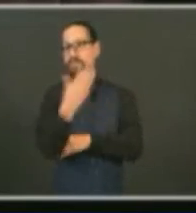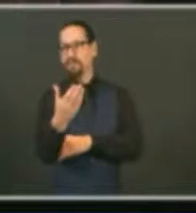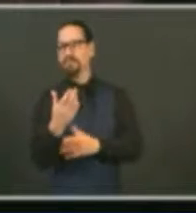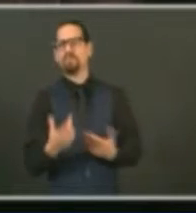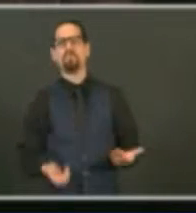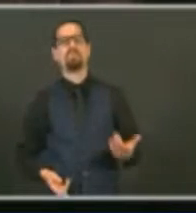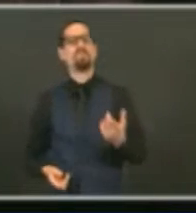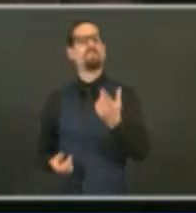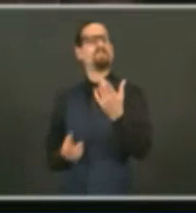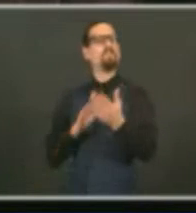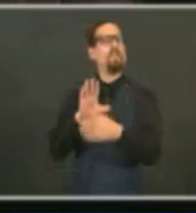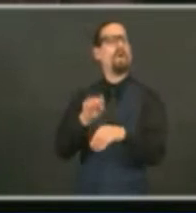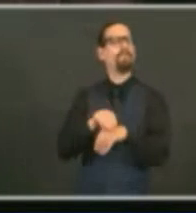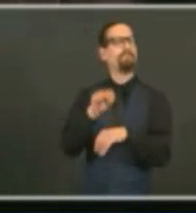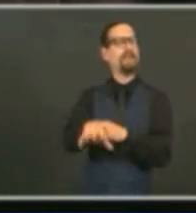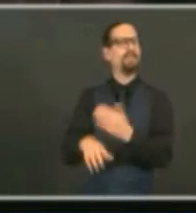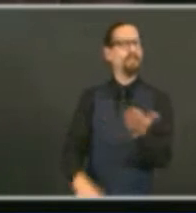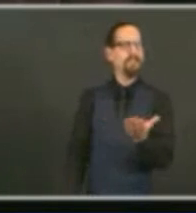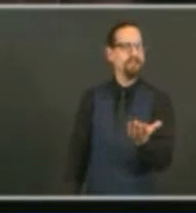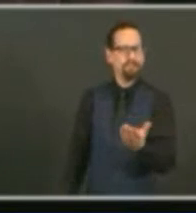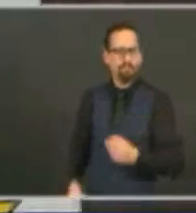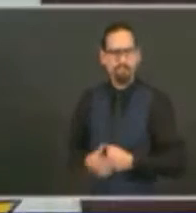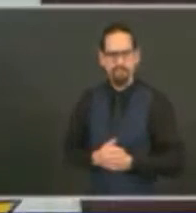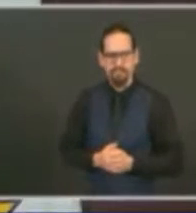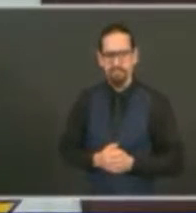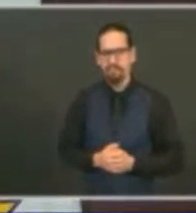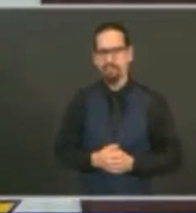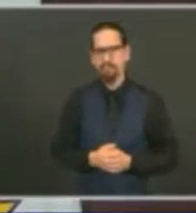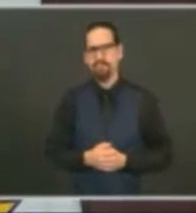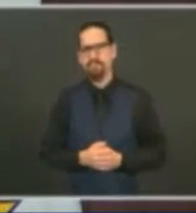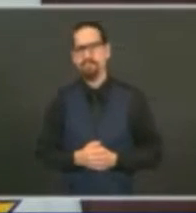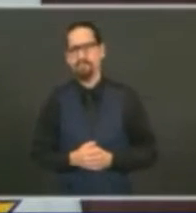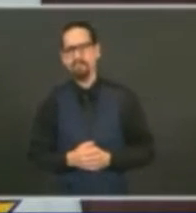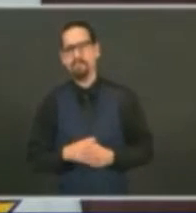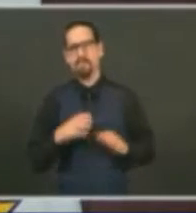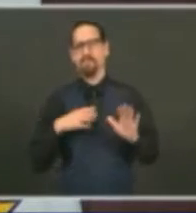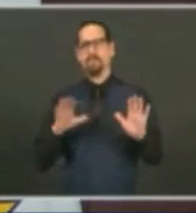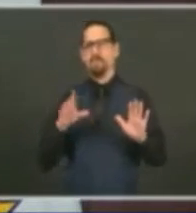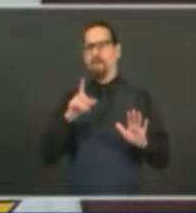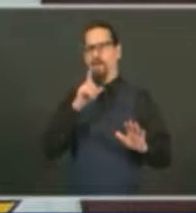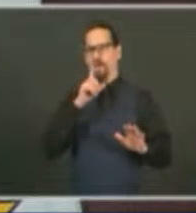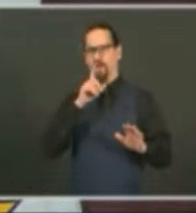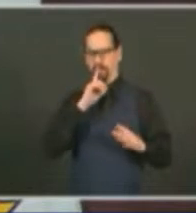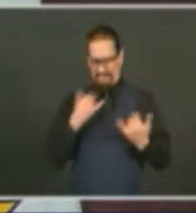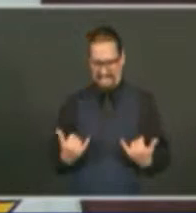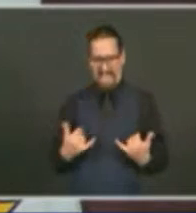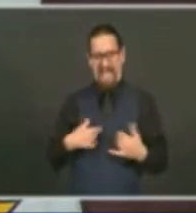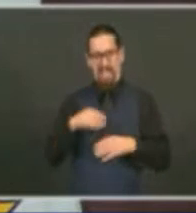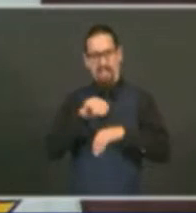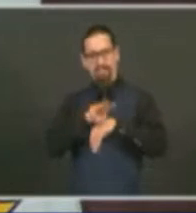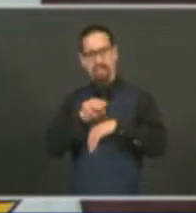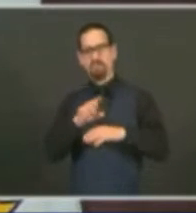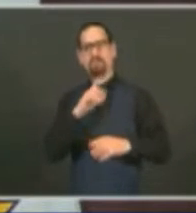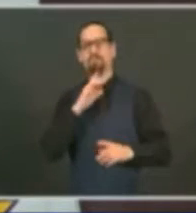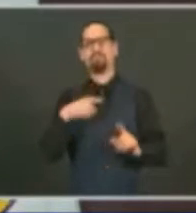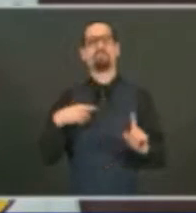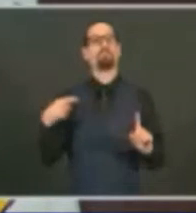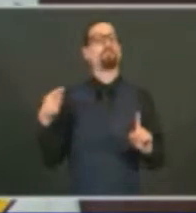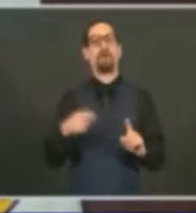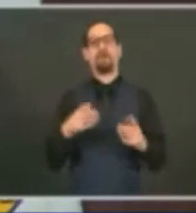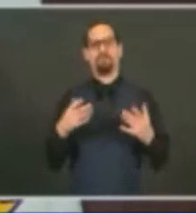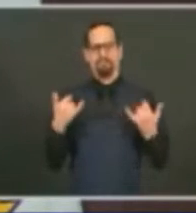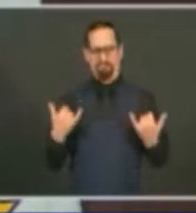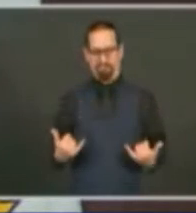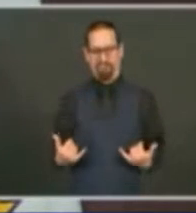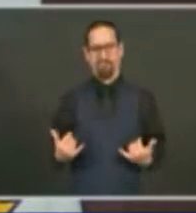here? I'm not saying that now, but I'm prepared to do it if I think that's what's needed. The point of the pause was to